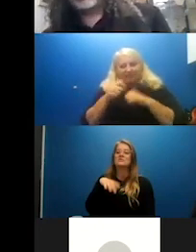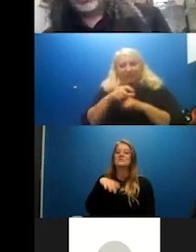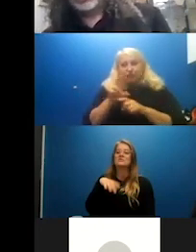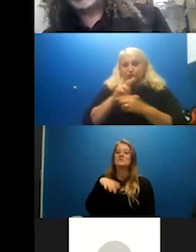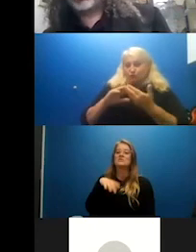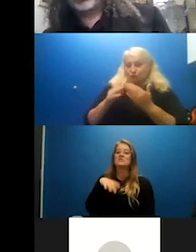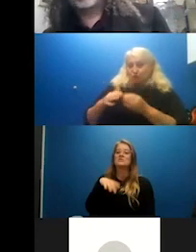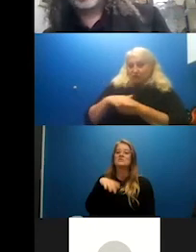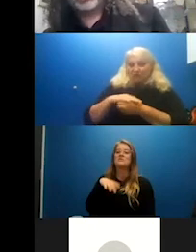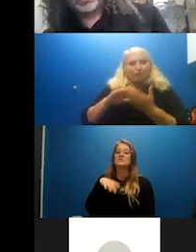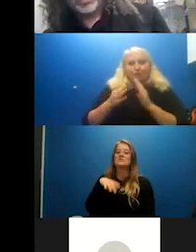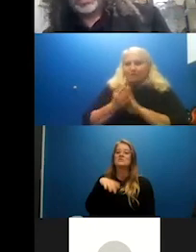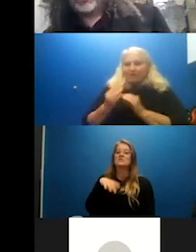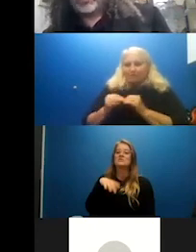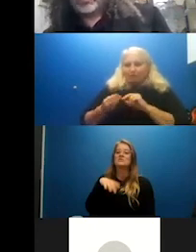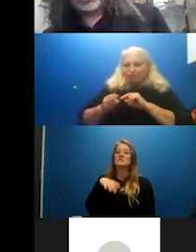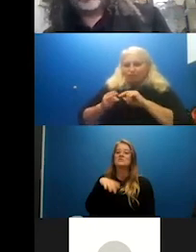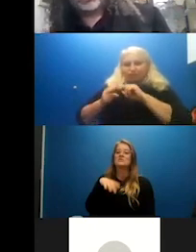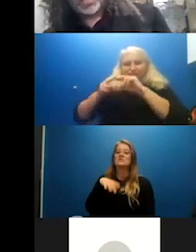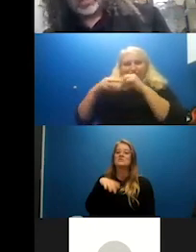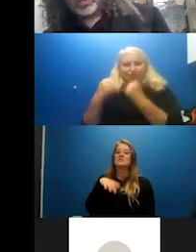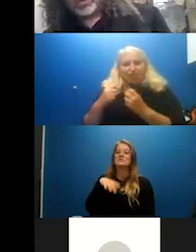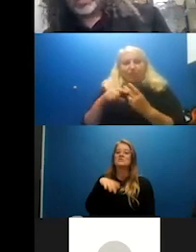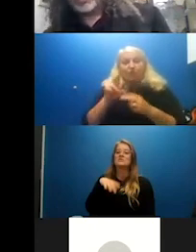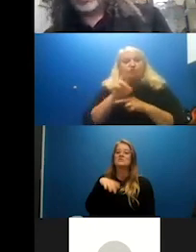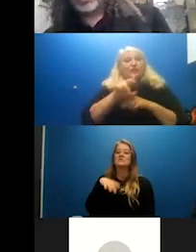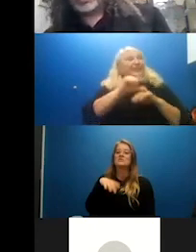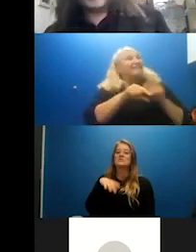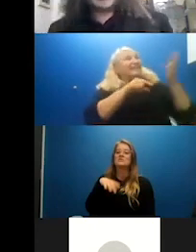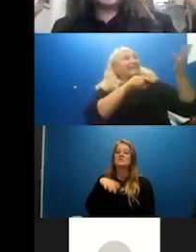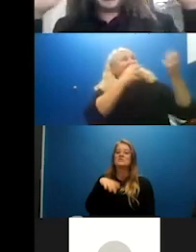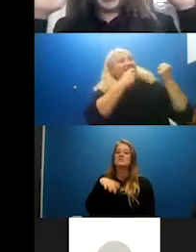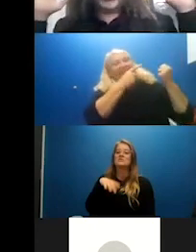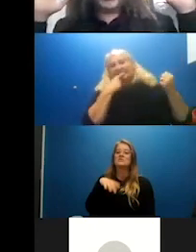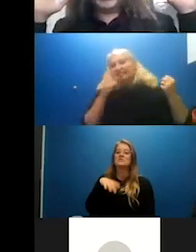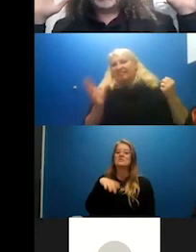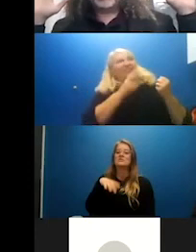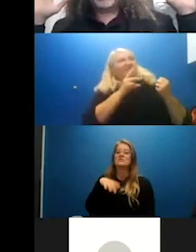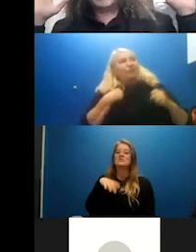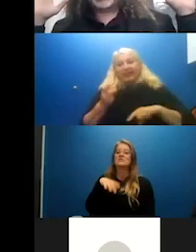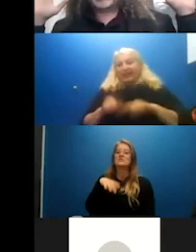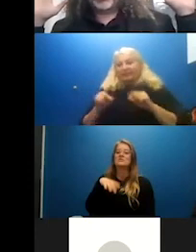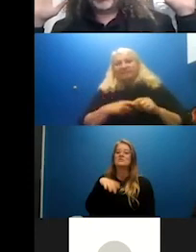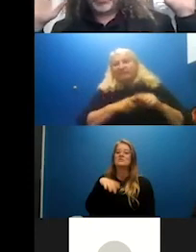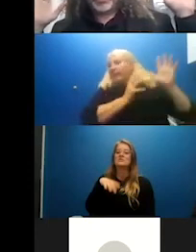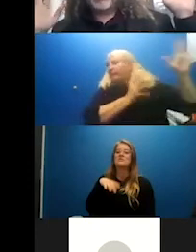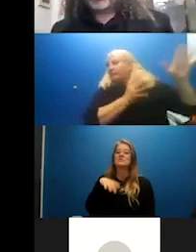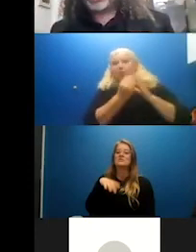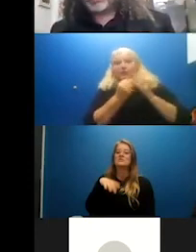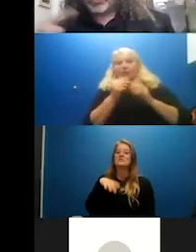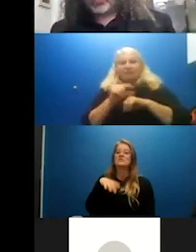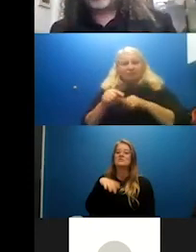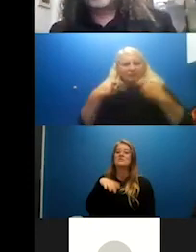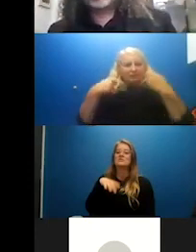community gets stronger because of it. Every time you use a government-sanctioned resource, the community says, oh, I guess we can't do it. We need to leave it to an outside expert. And that's